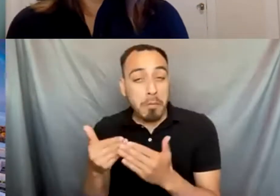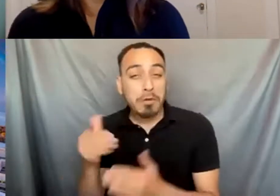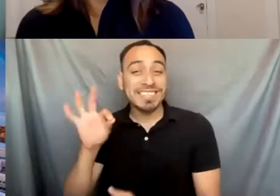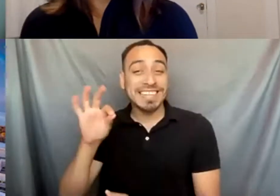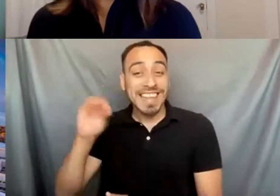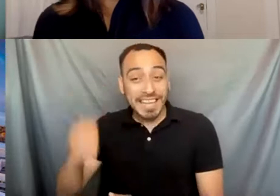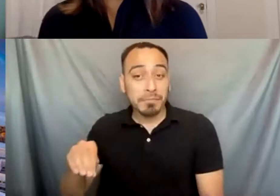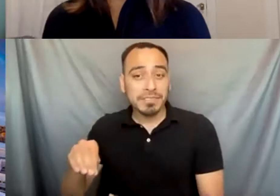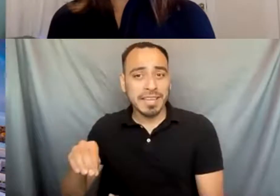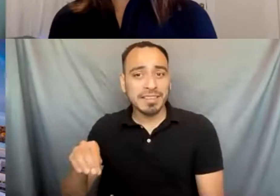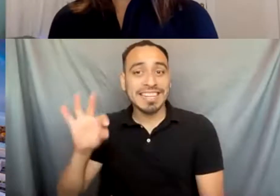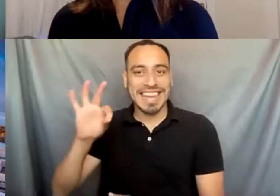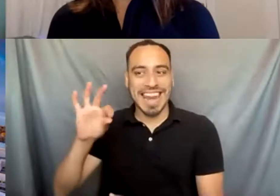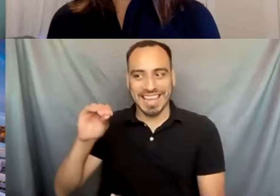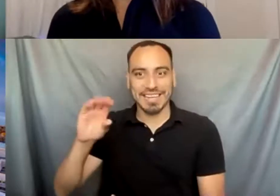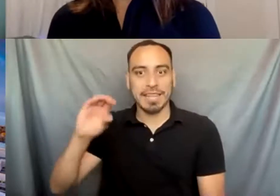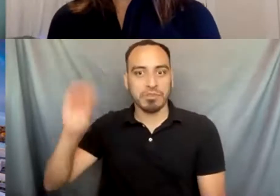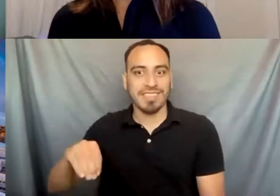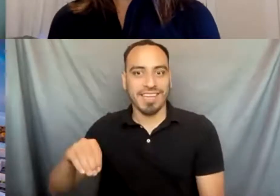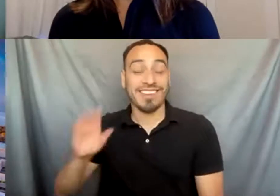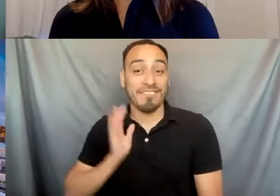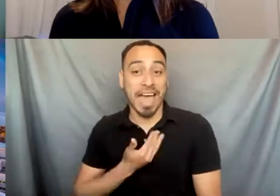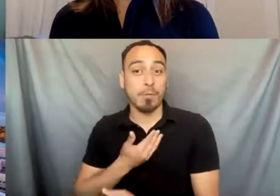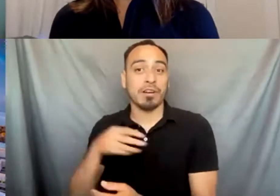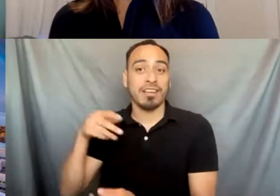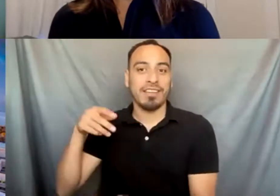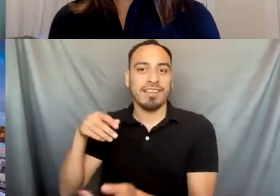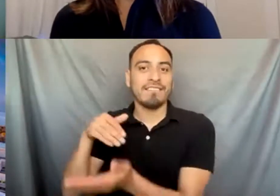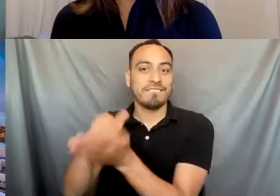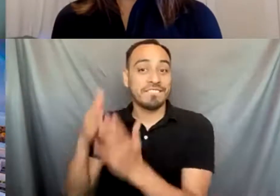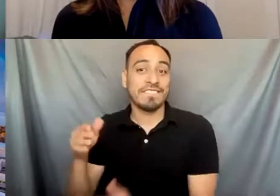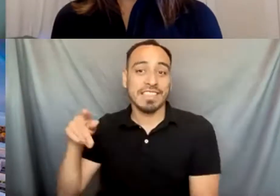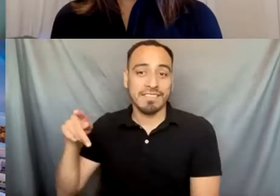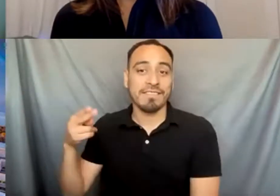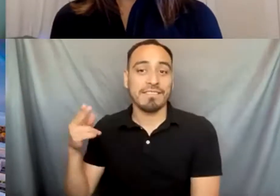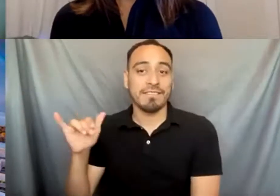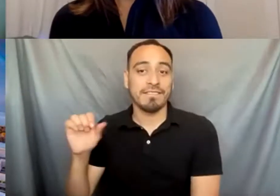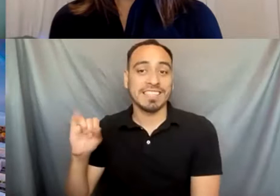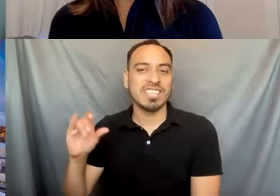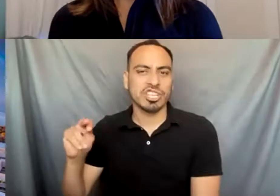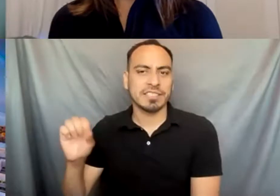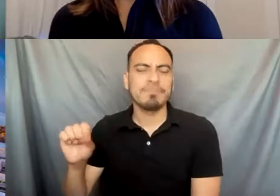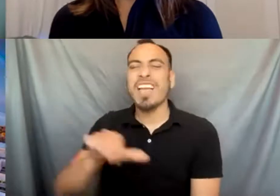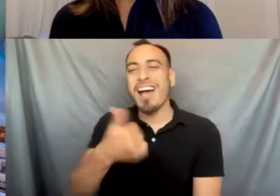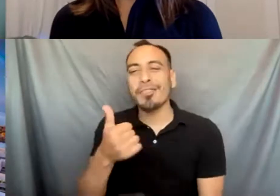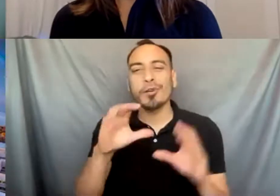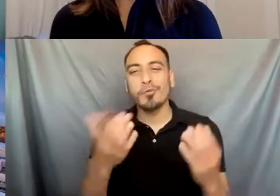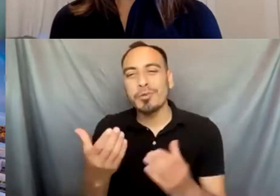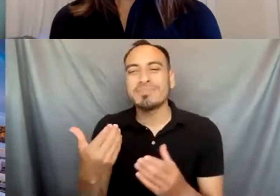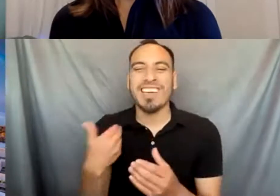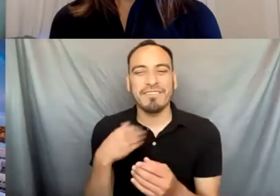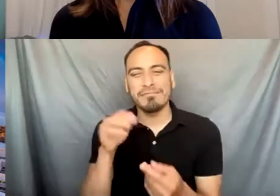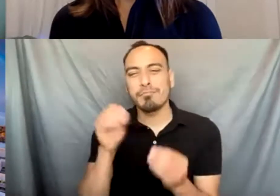physicians. There are other groups that have lower percentages that bring the